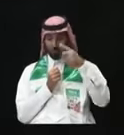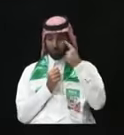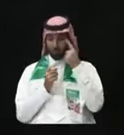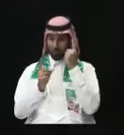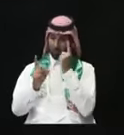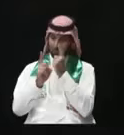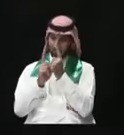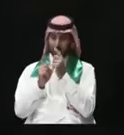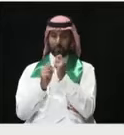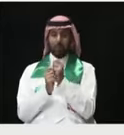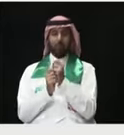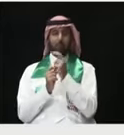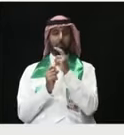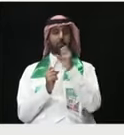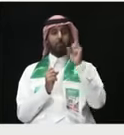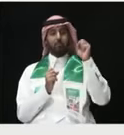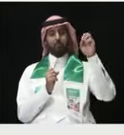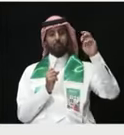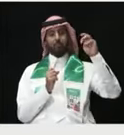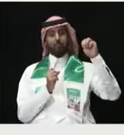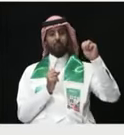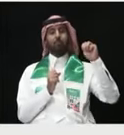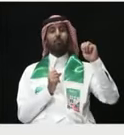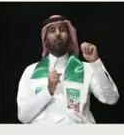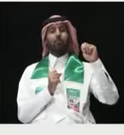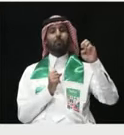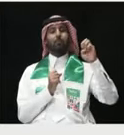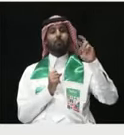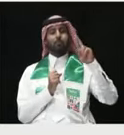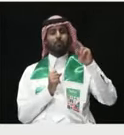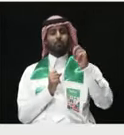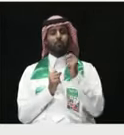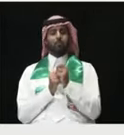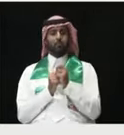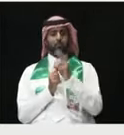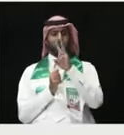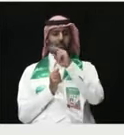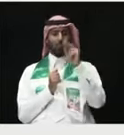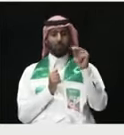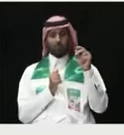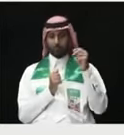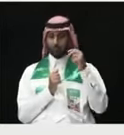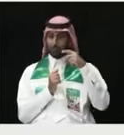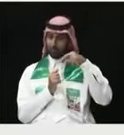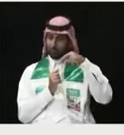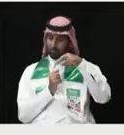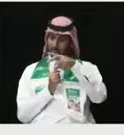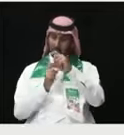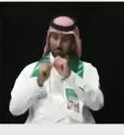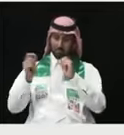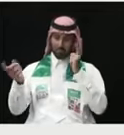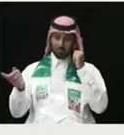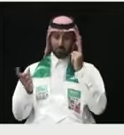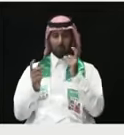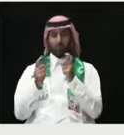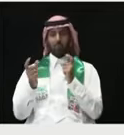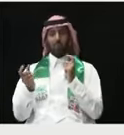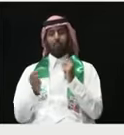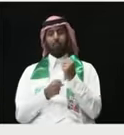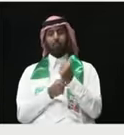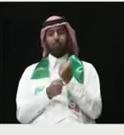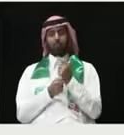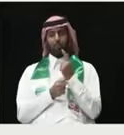on a timeline. What is the long action and the short action? We have long action and a short